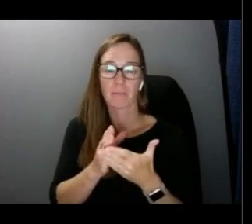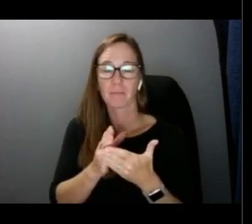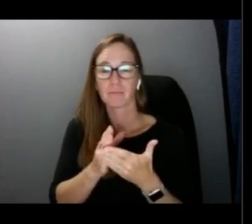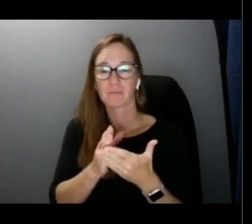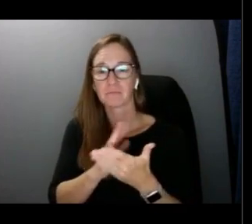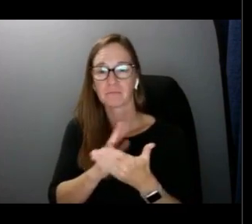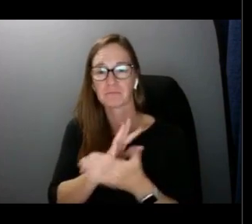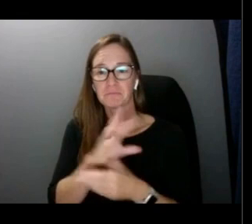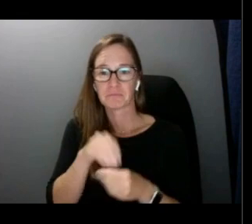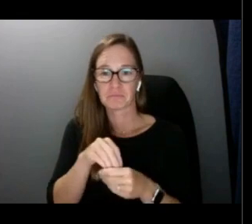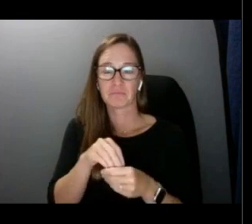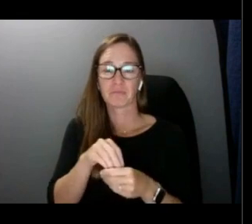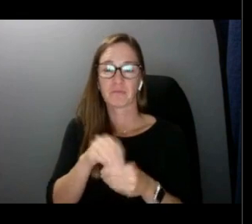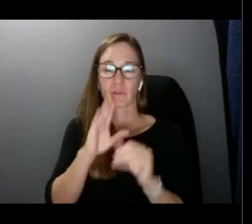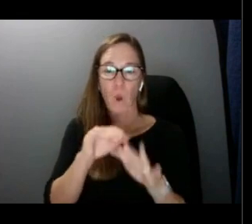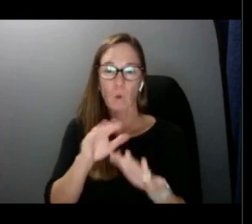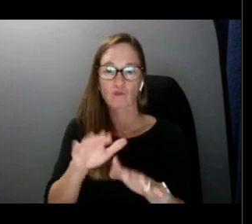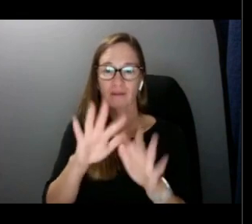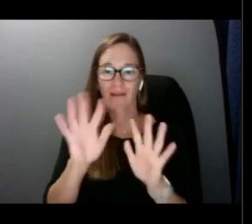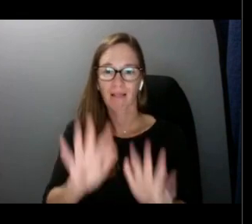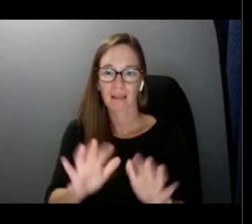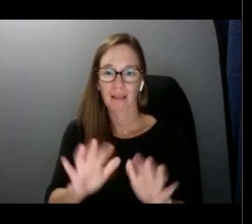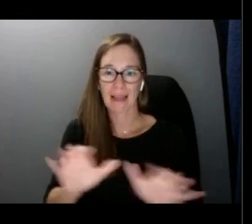the Ocean Climate Action Plan.